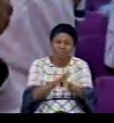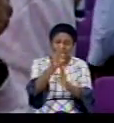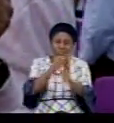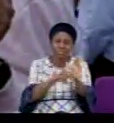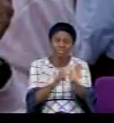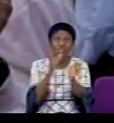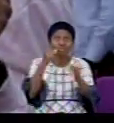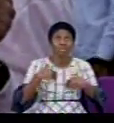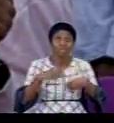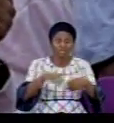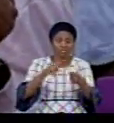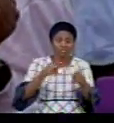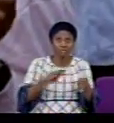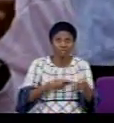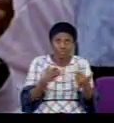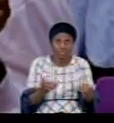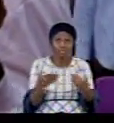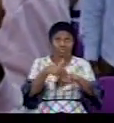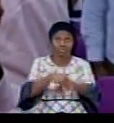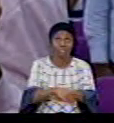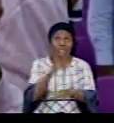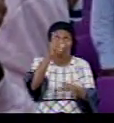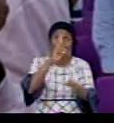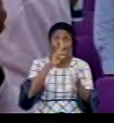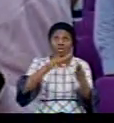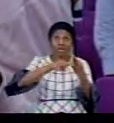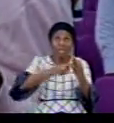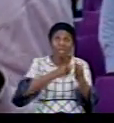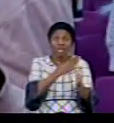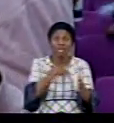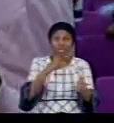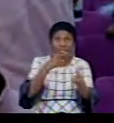to the end, Alpha and the Omega. The Bible